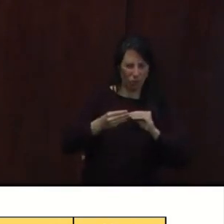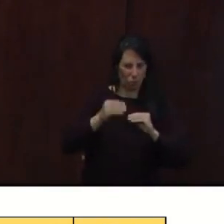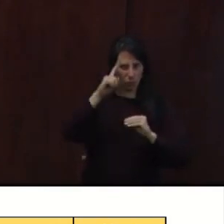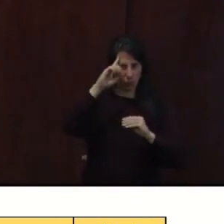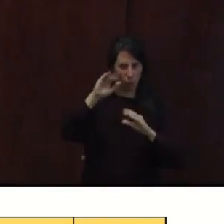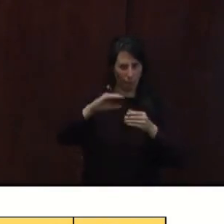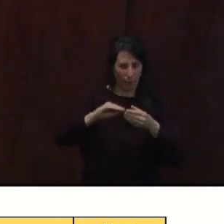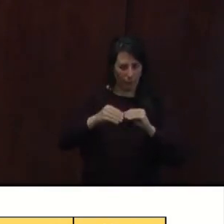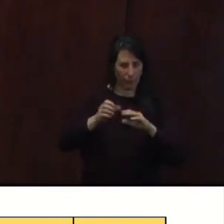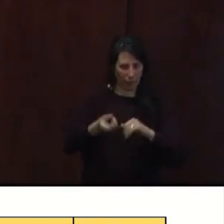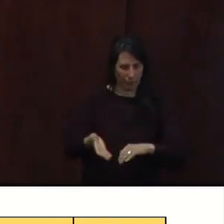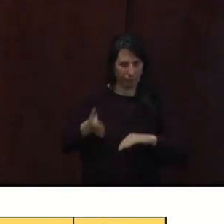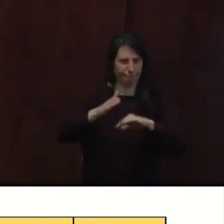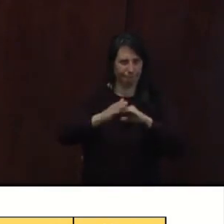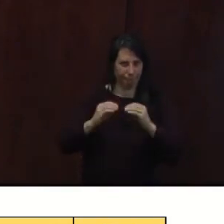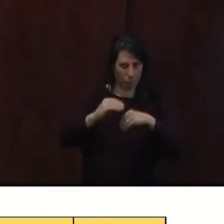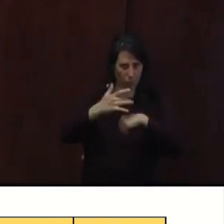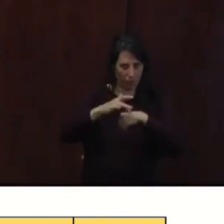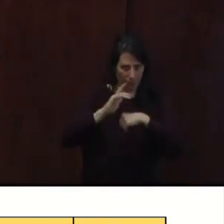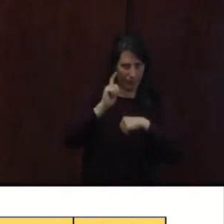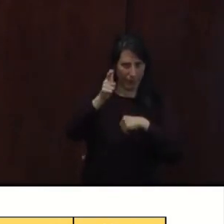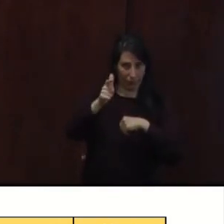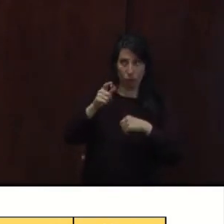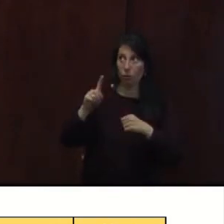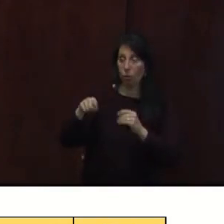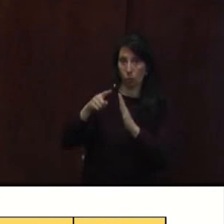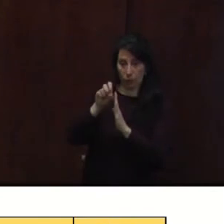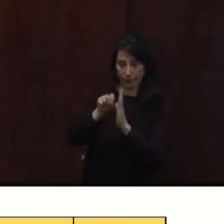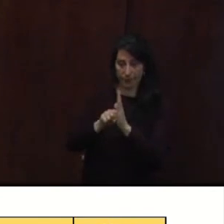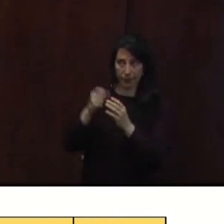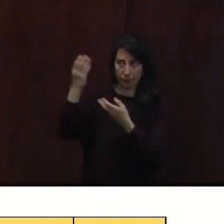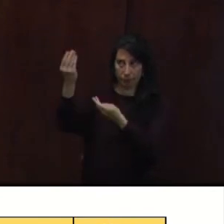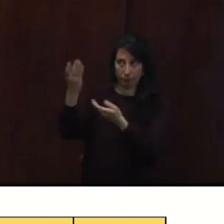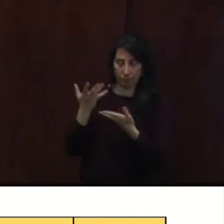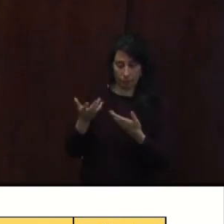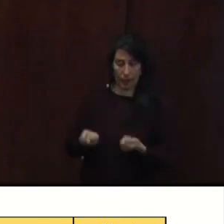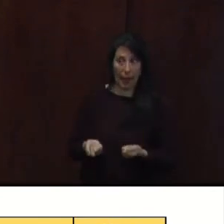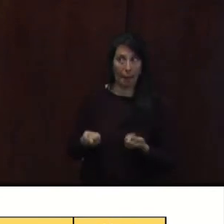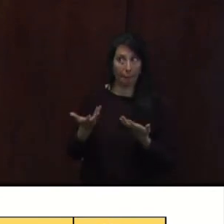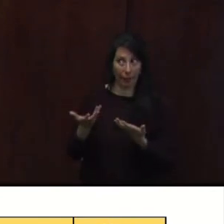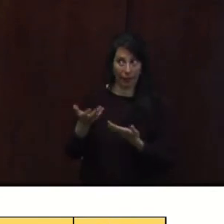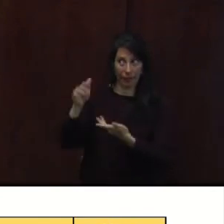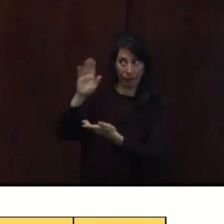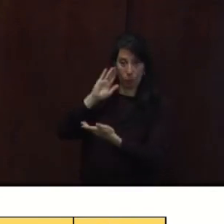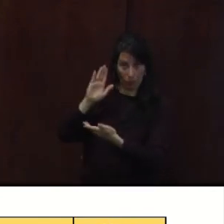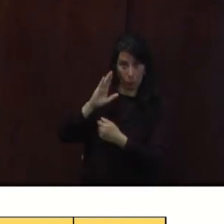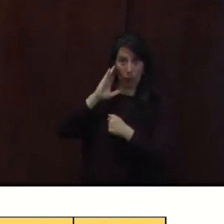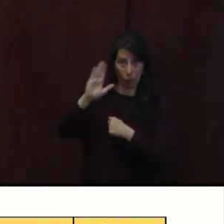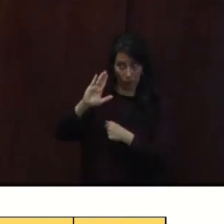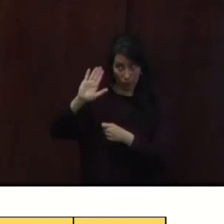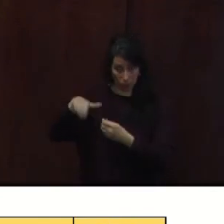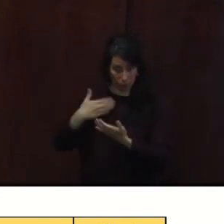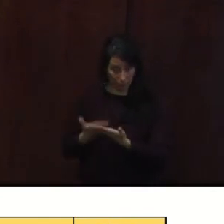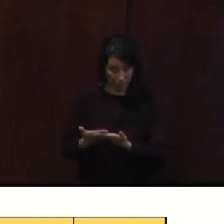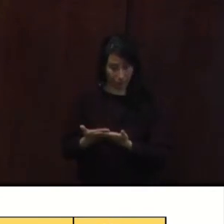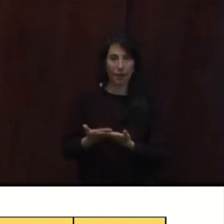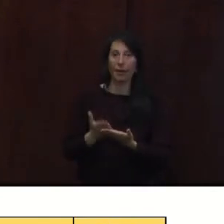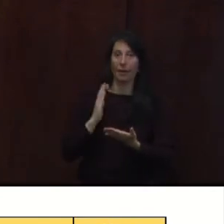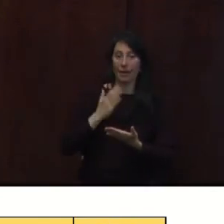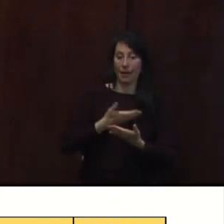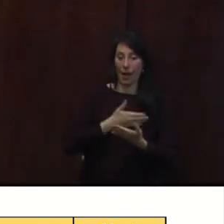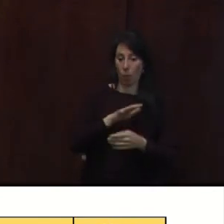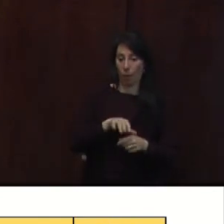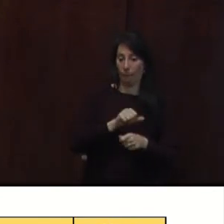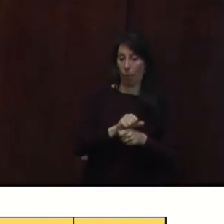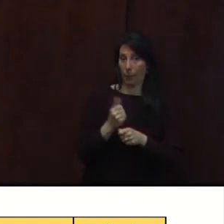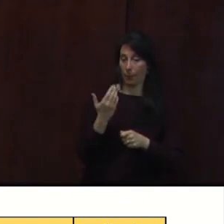our shipment, we increase those or add to those appointments so that it becomes much more than just 500 a week. It